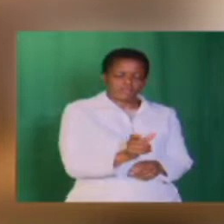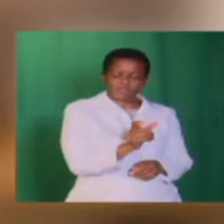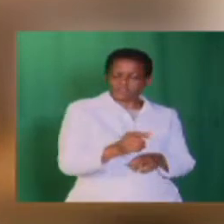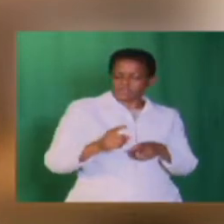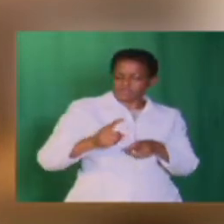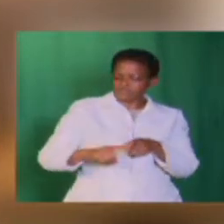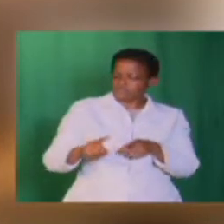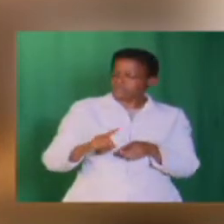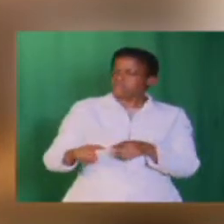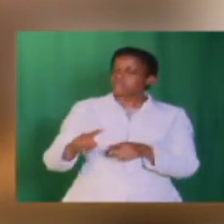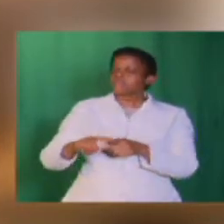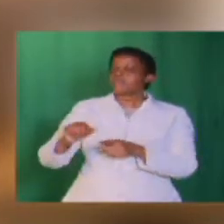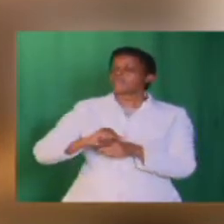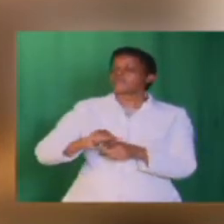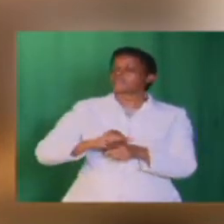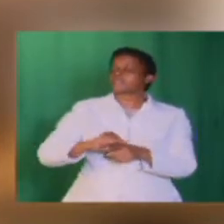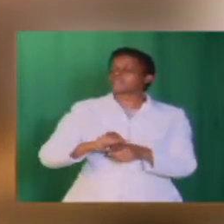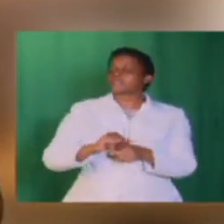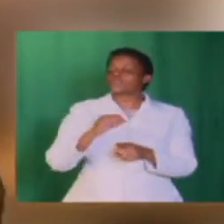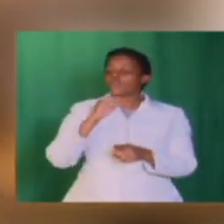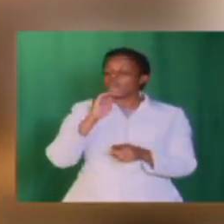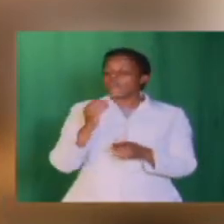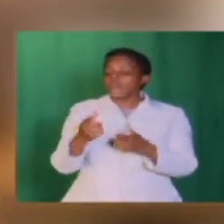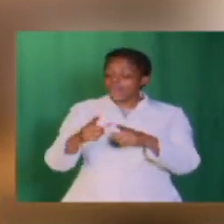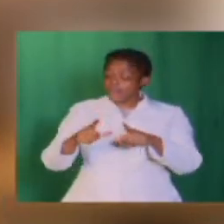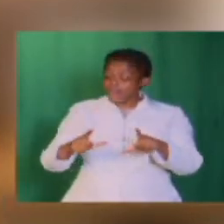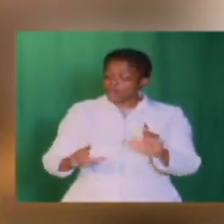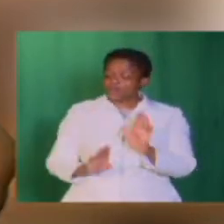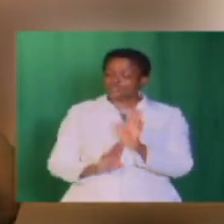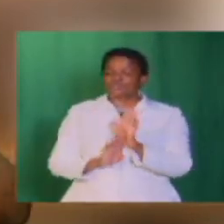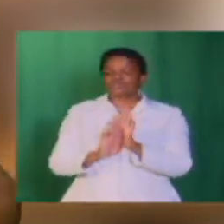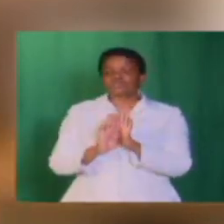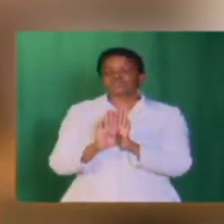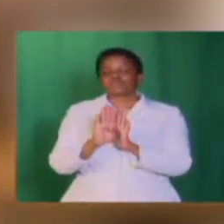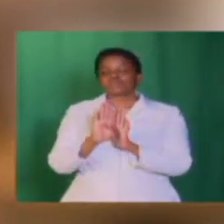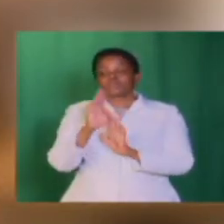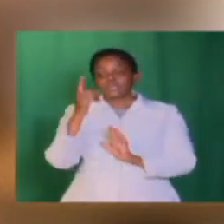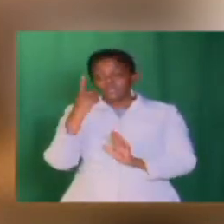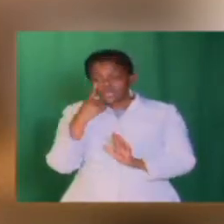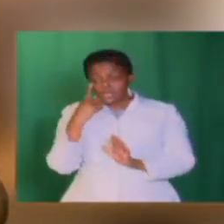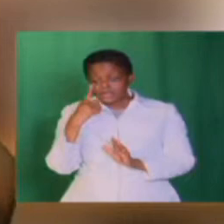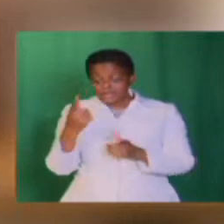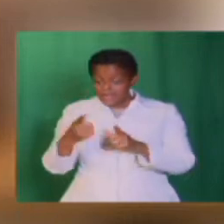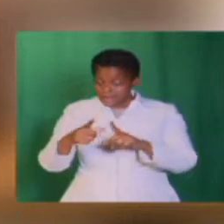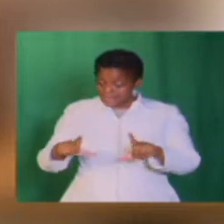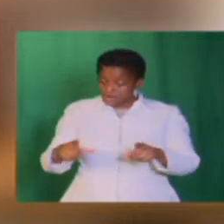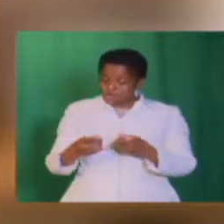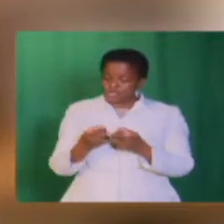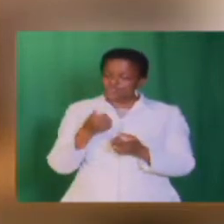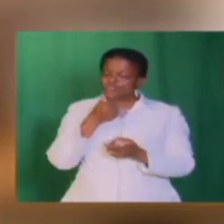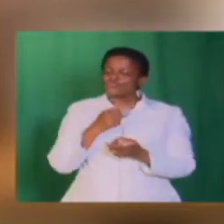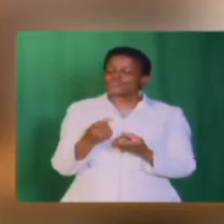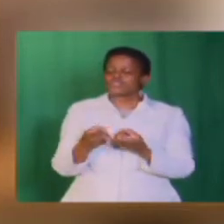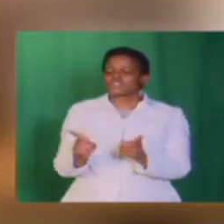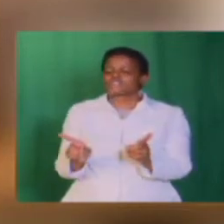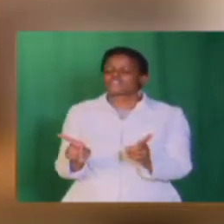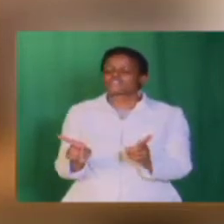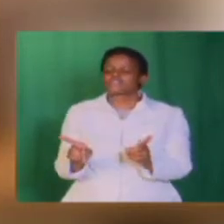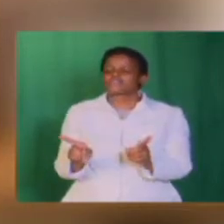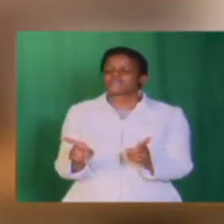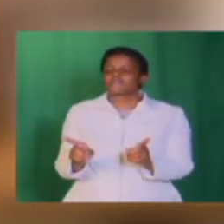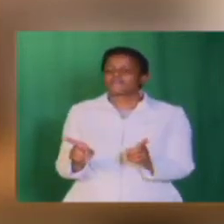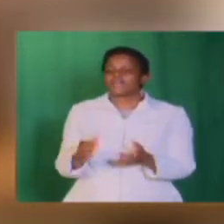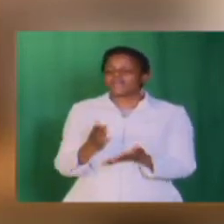your language and understanding that we use language differently in different situations. Sometimes the teacher may ask you to do